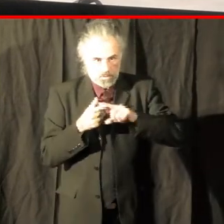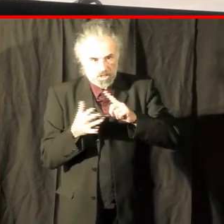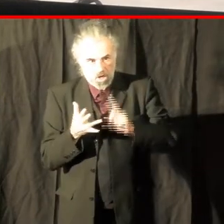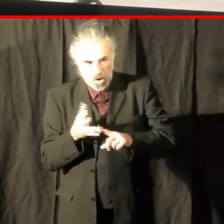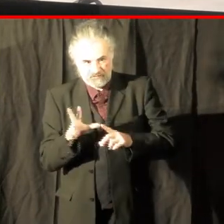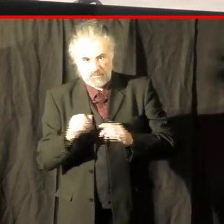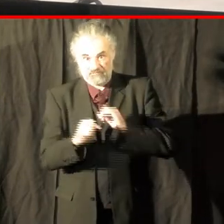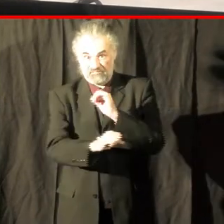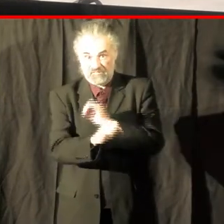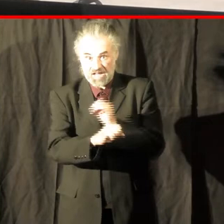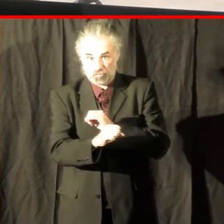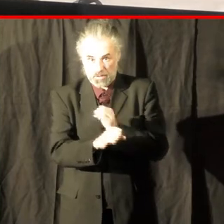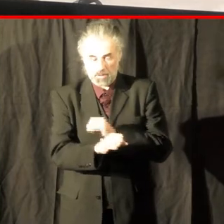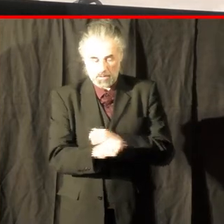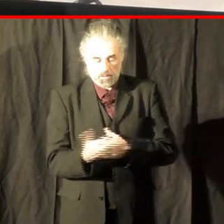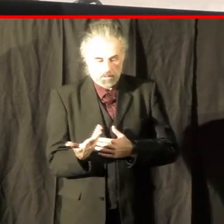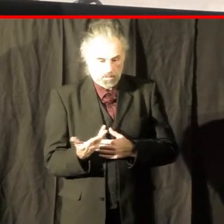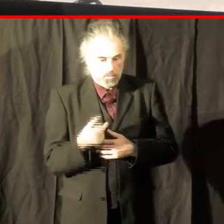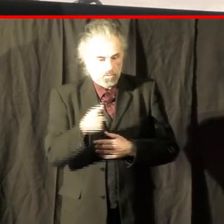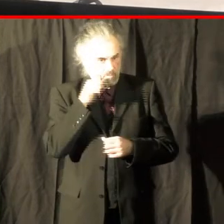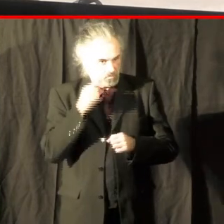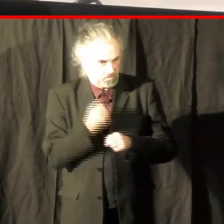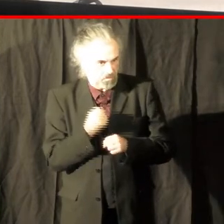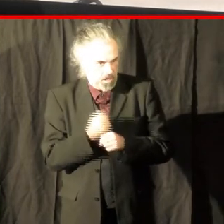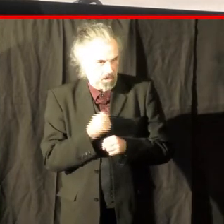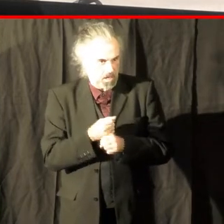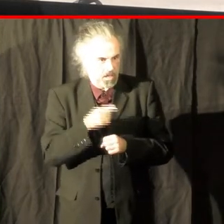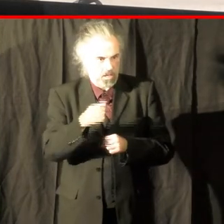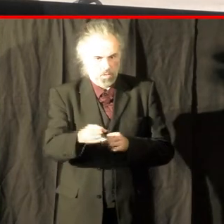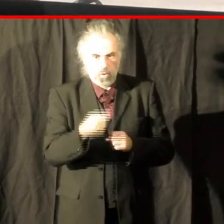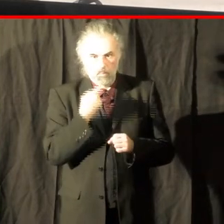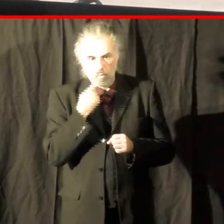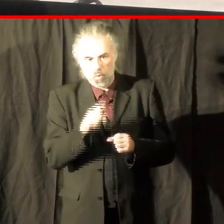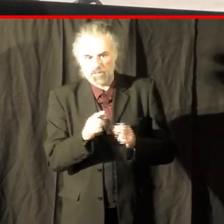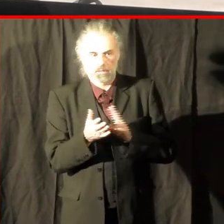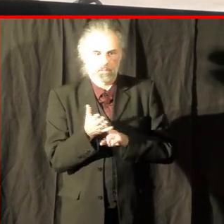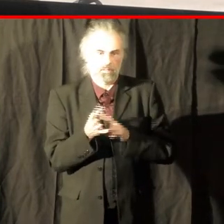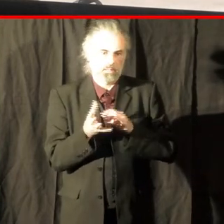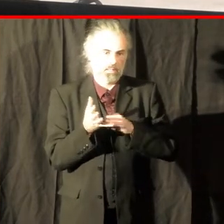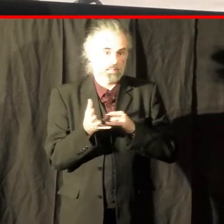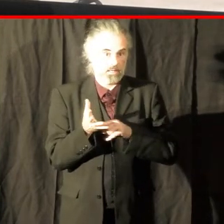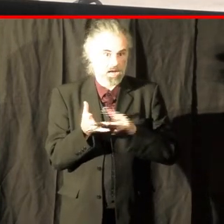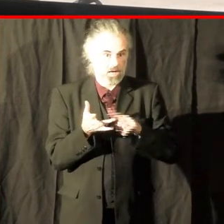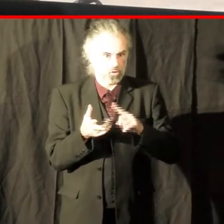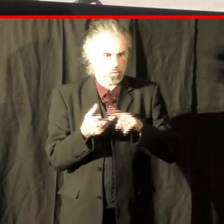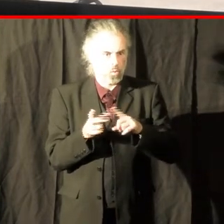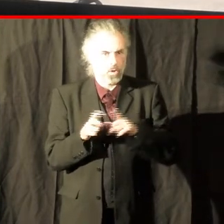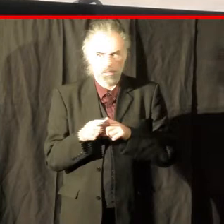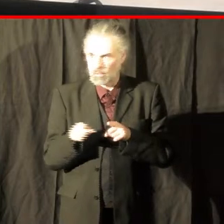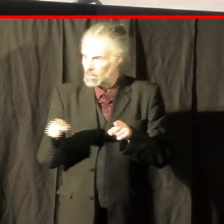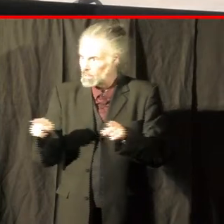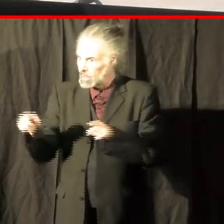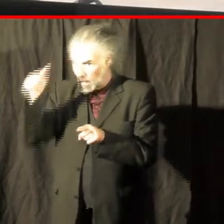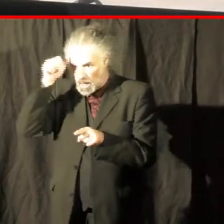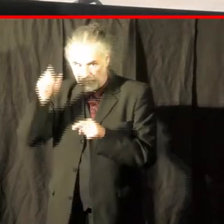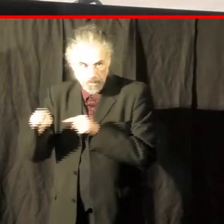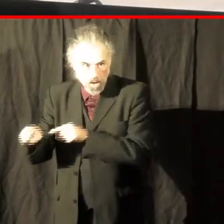thingamabobs, that in the production of the thingamabobs creates the nastoids. You following?